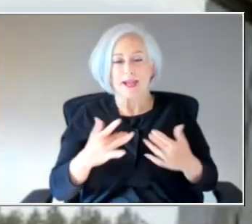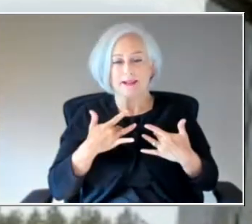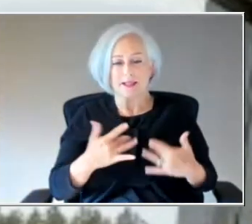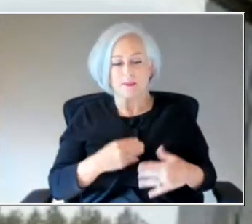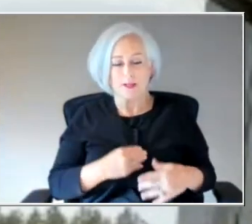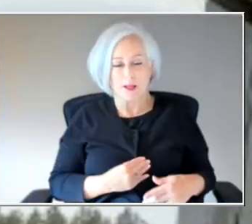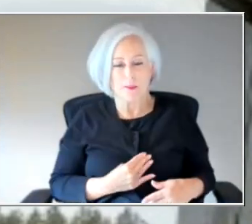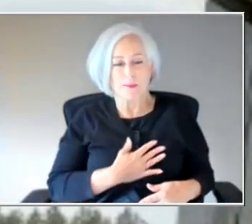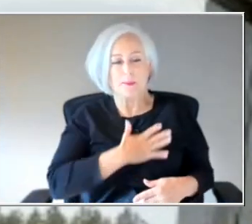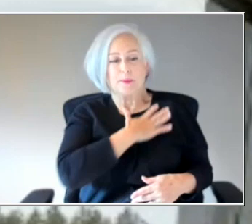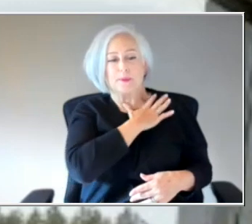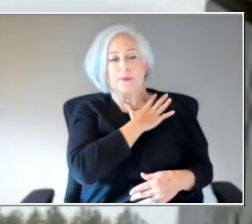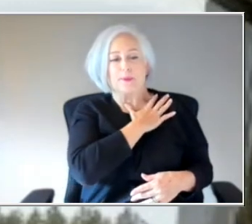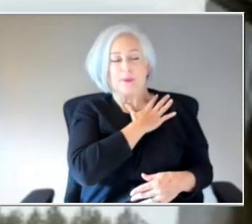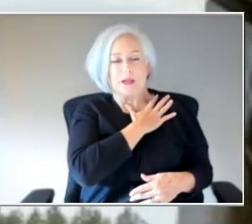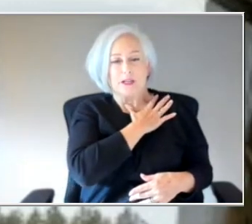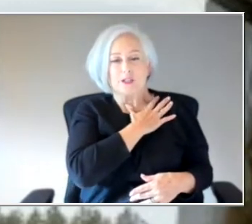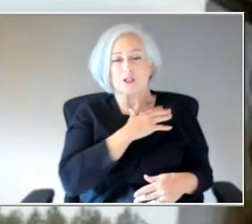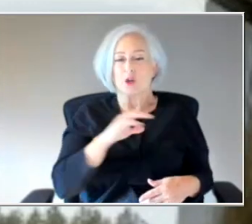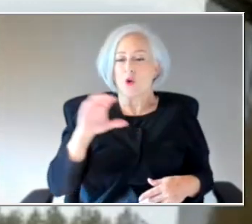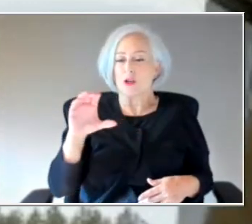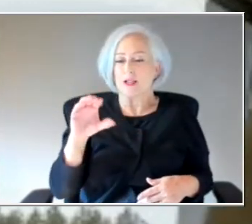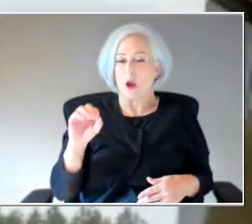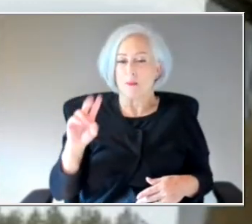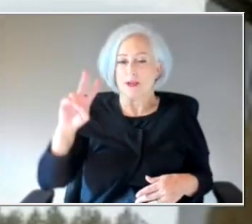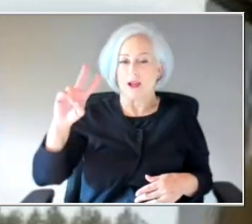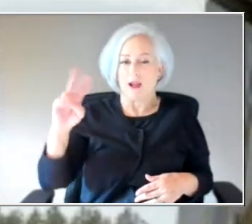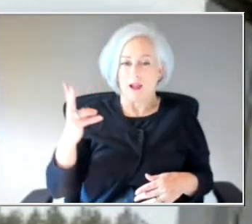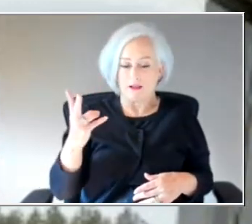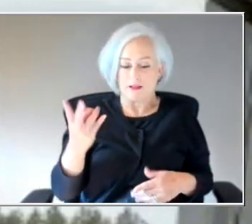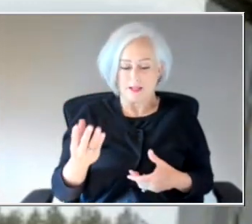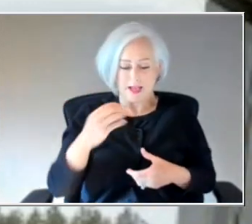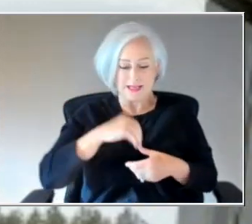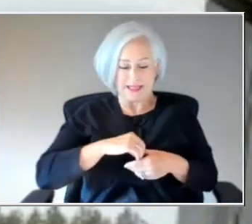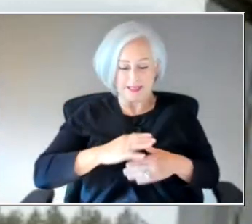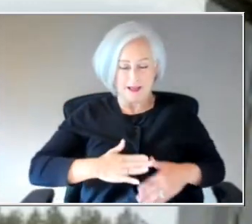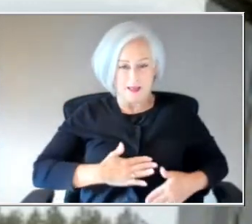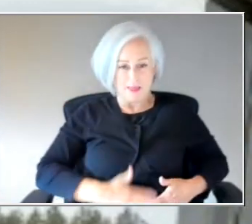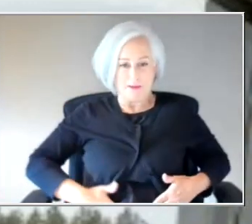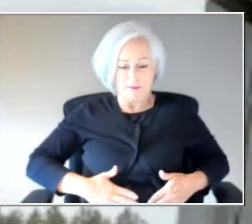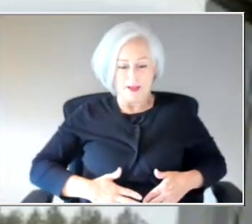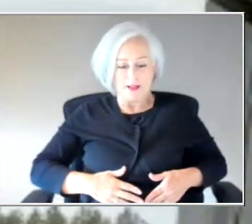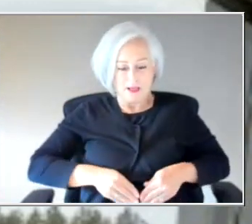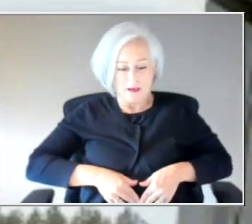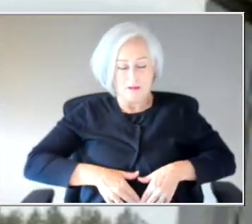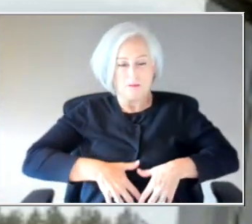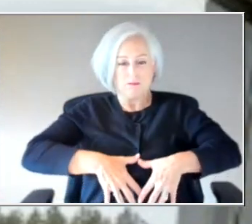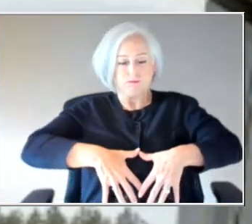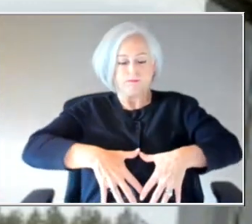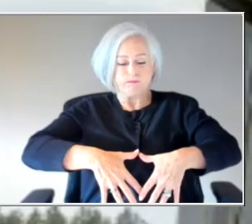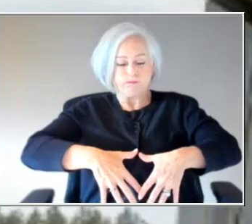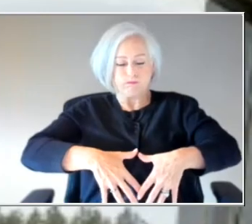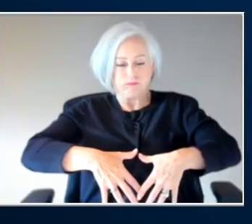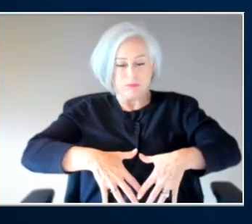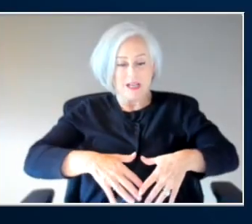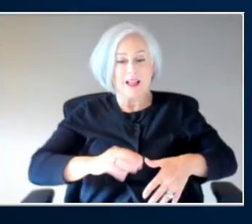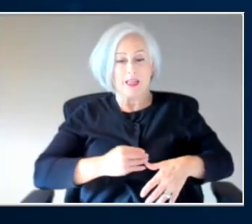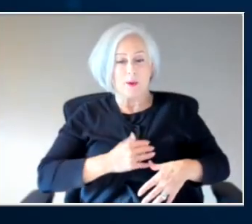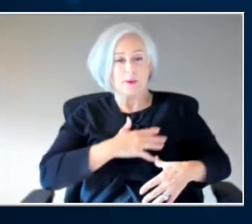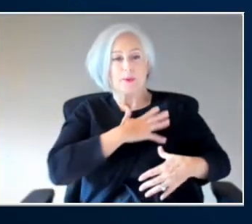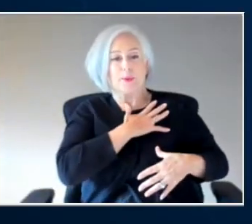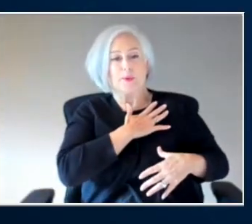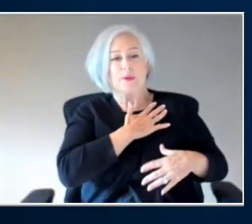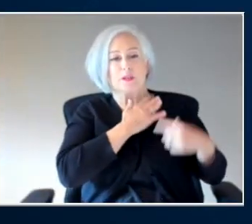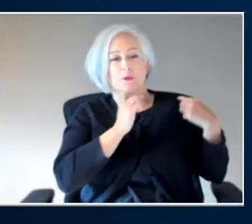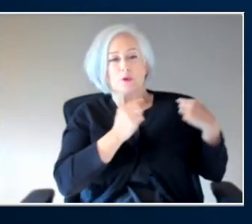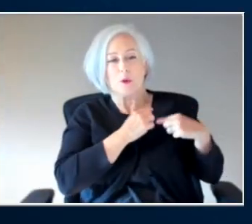the belly with CO2, you can get some shoulder pain or back of the neck pain, and that usually gets better over time.